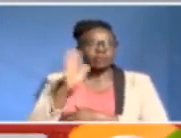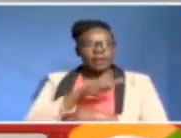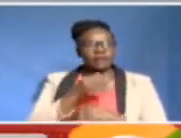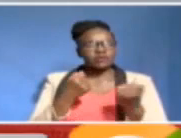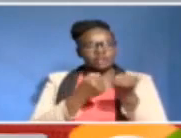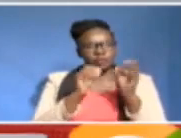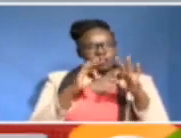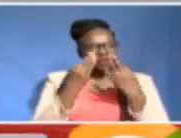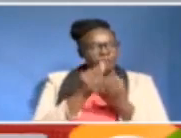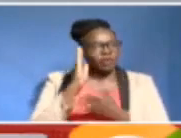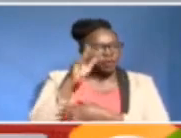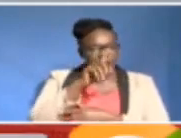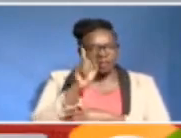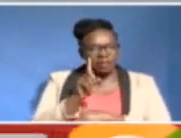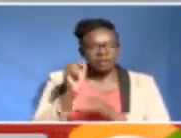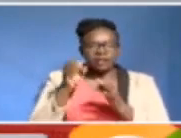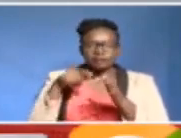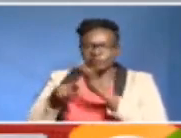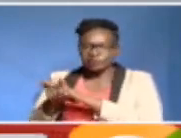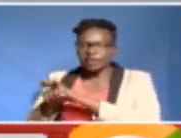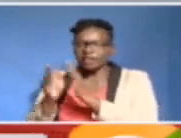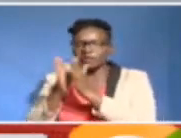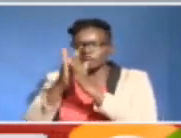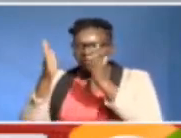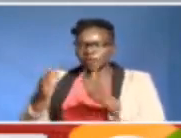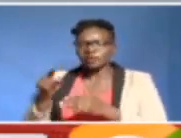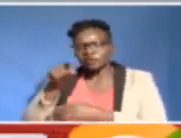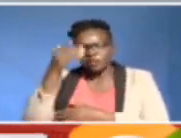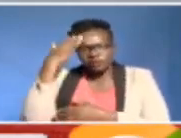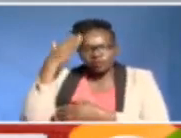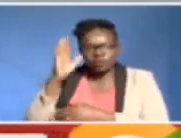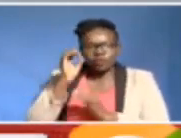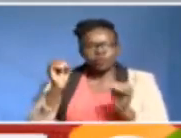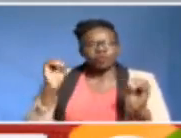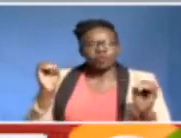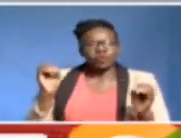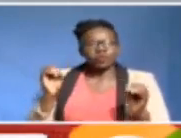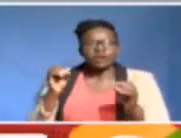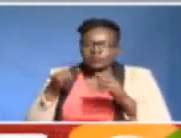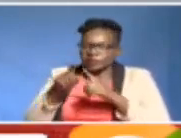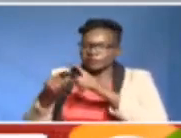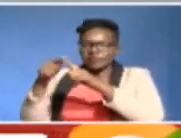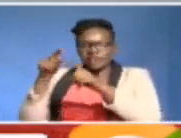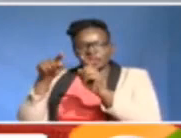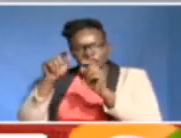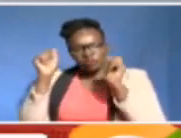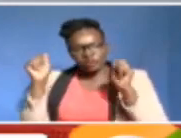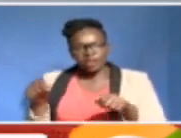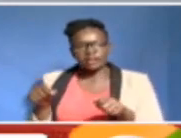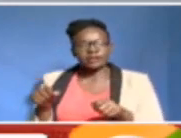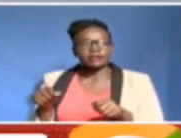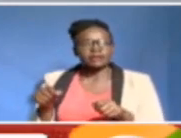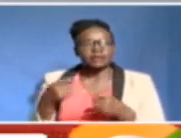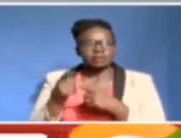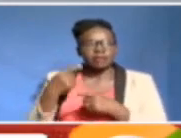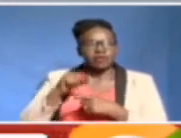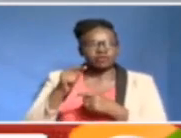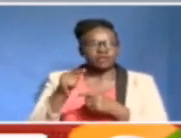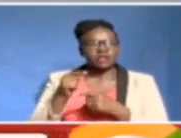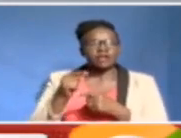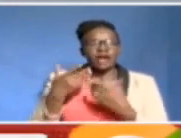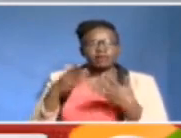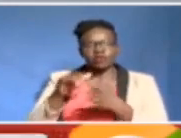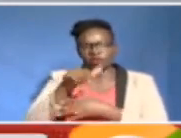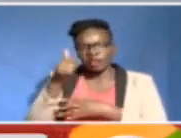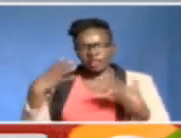Because if you do go through that door with a stranger who you have no clue about, if they kill you, then that's it. Unfortunately, we have lost somebody through this, and it's